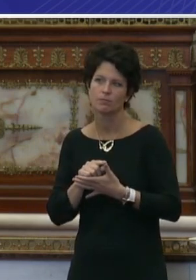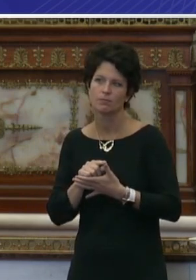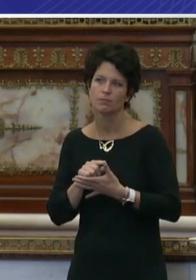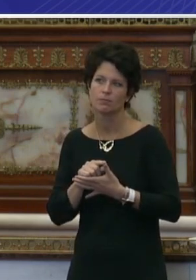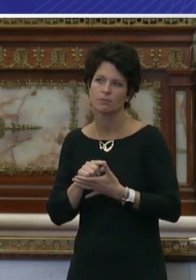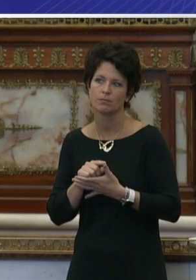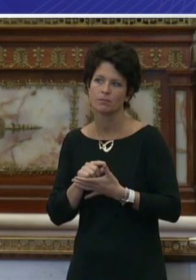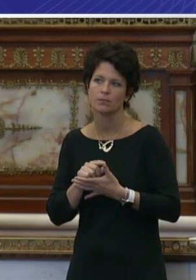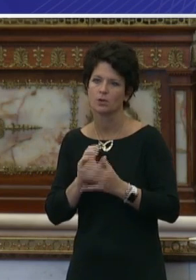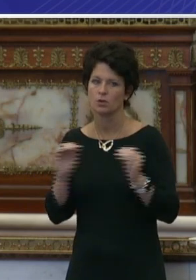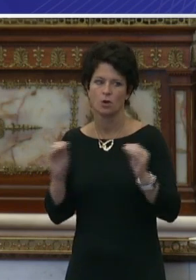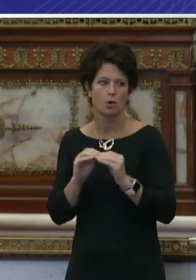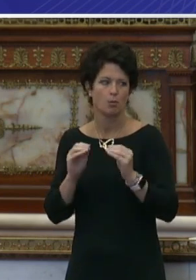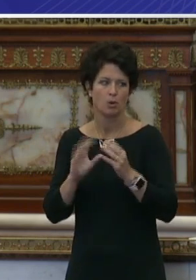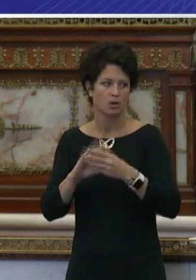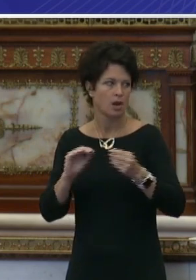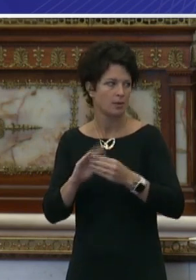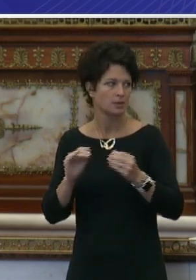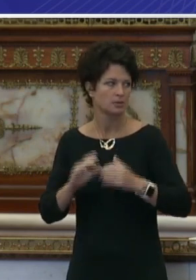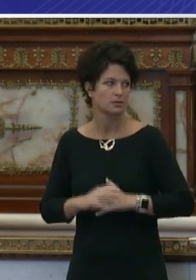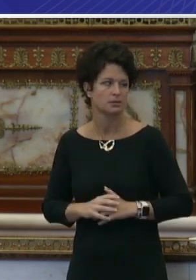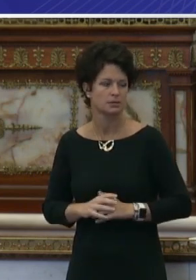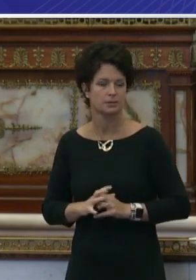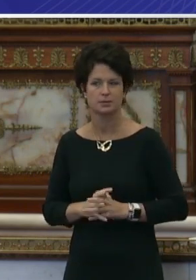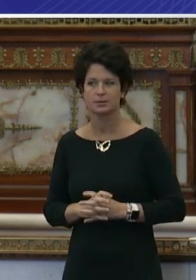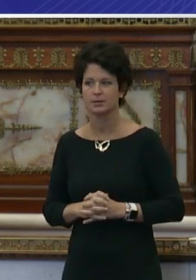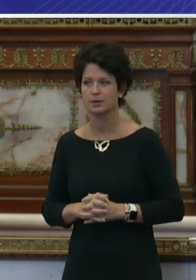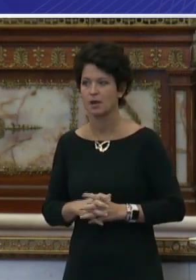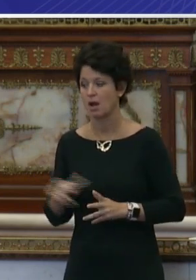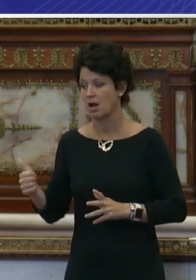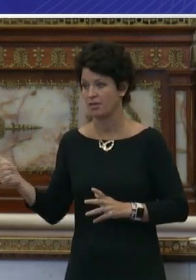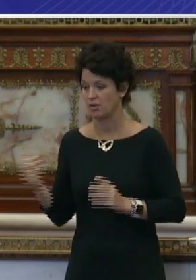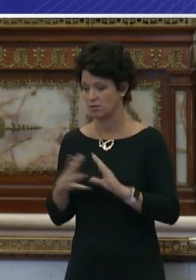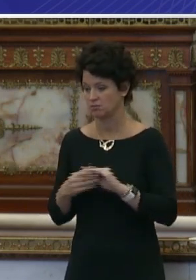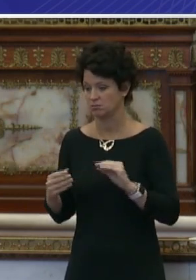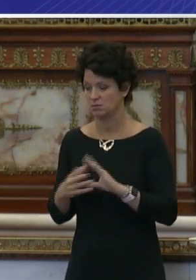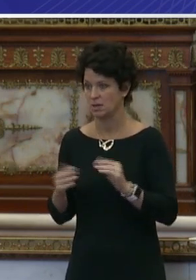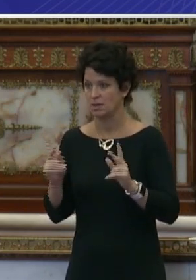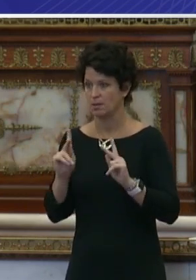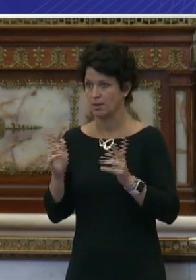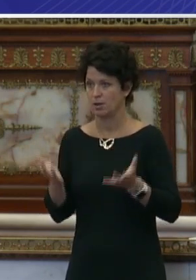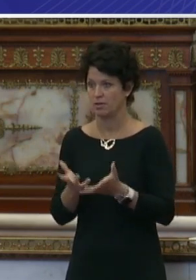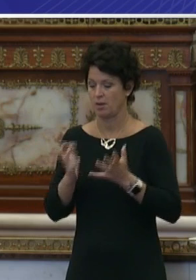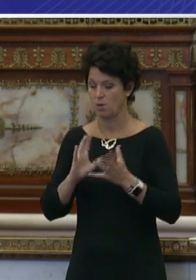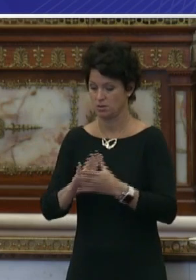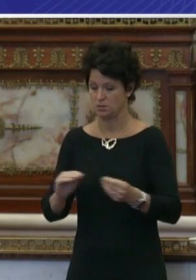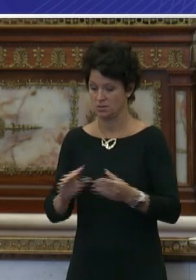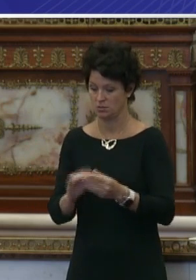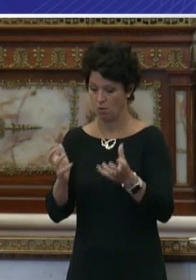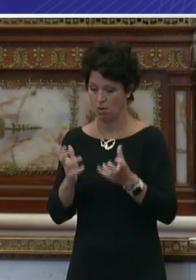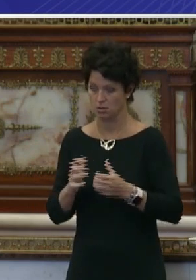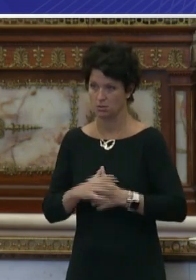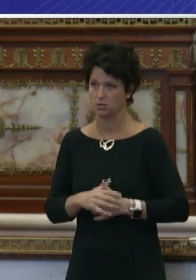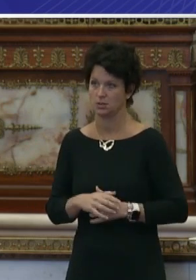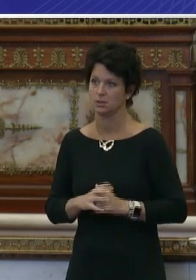Madam Chair, there are no further witnesses. Okay. Is there anyone else present that would like to testify?